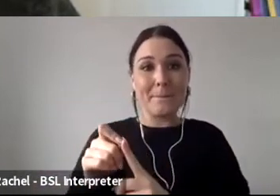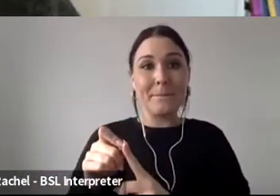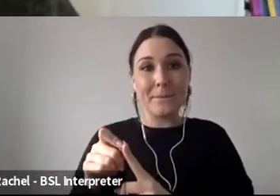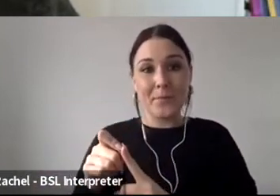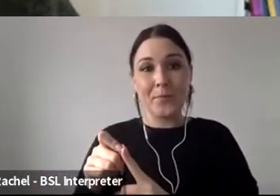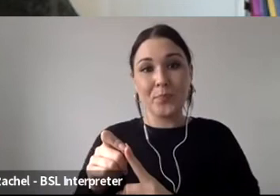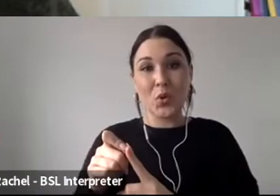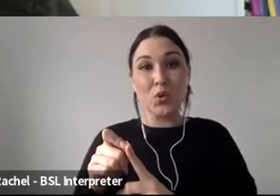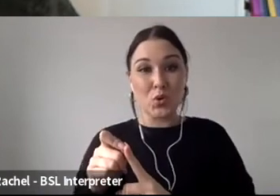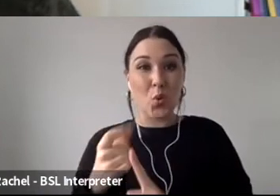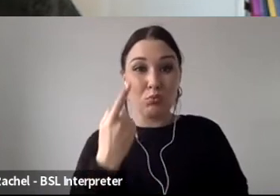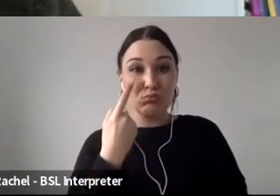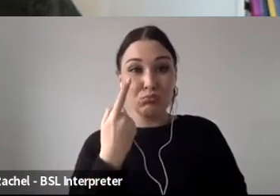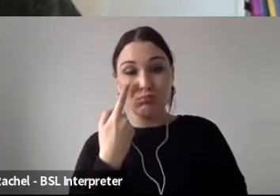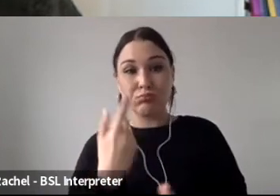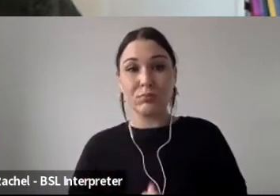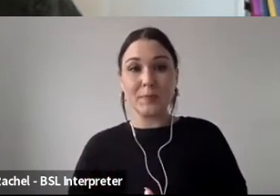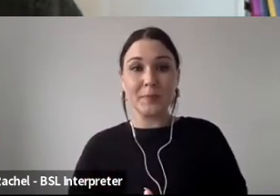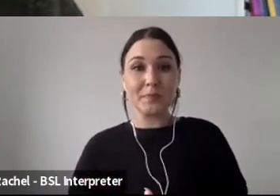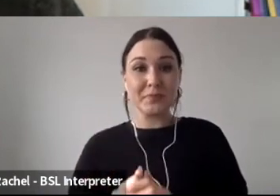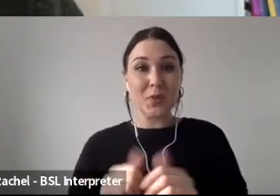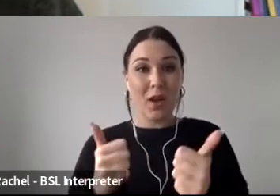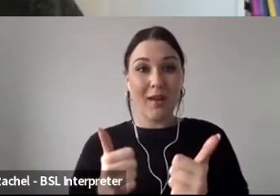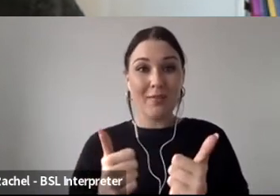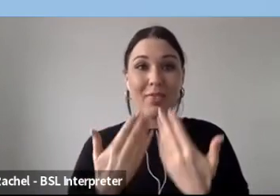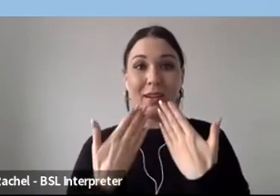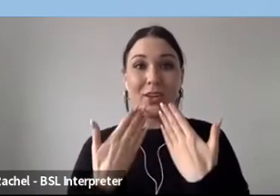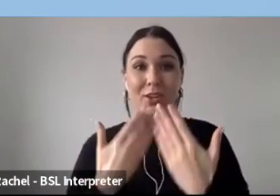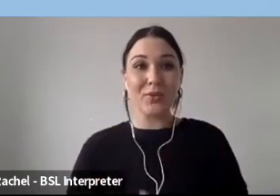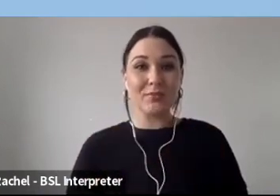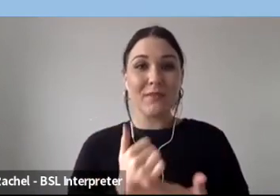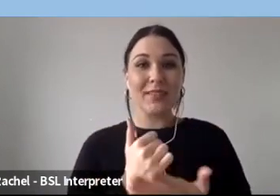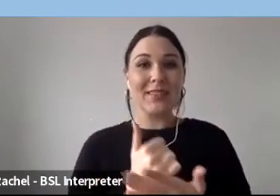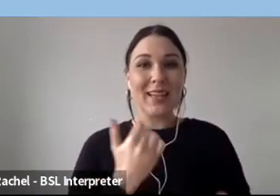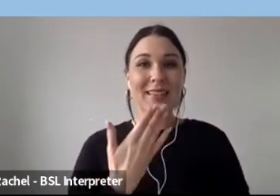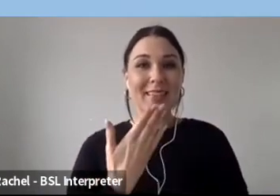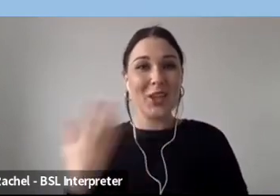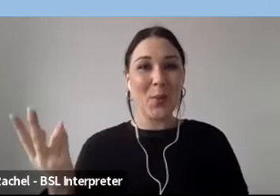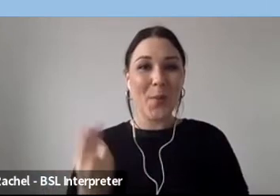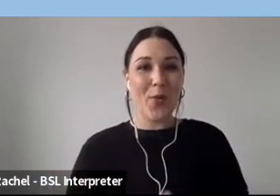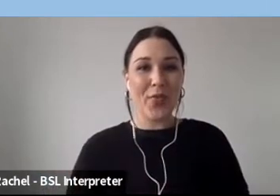got to look for it. Okay, thank you. Fantastic.